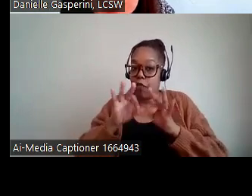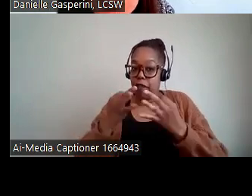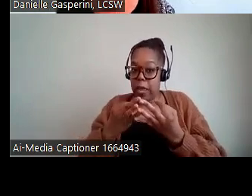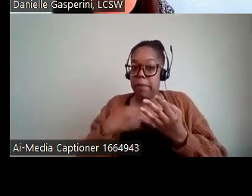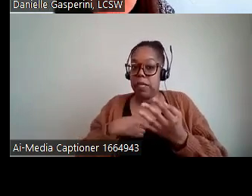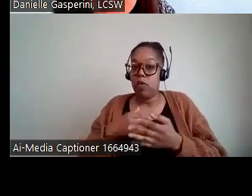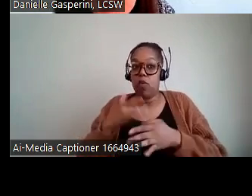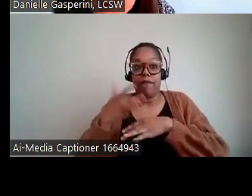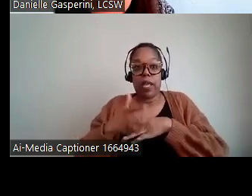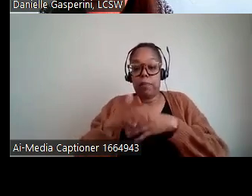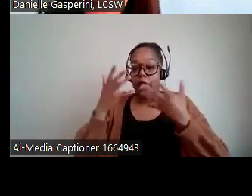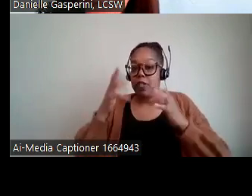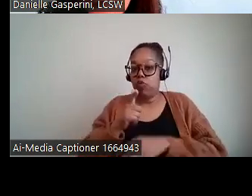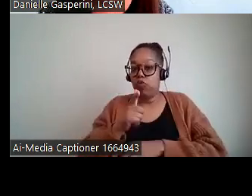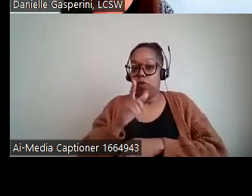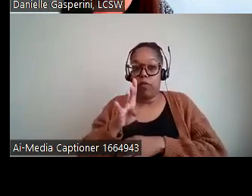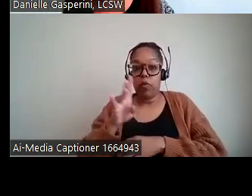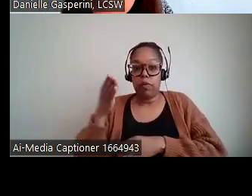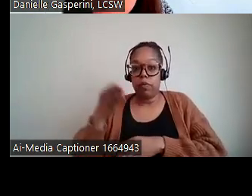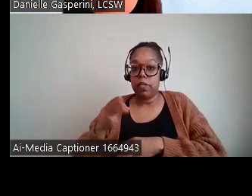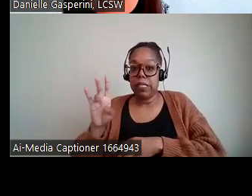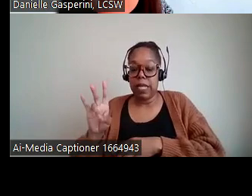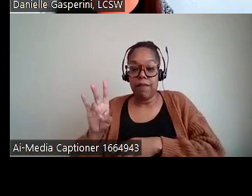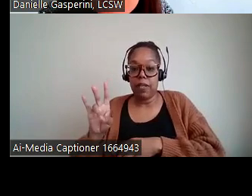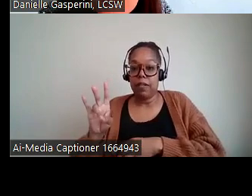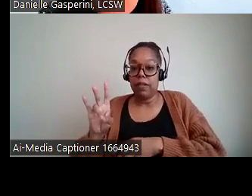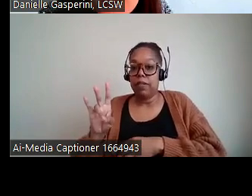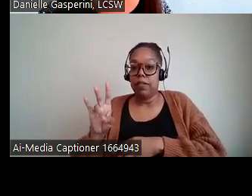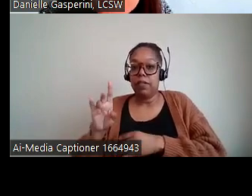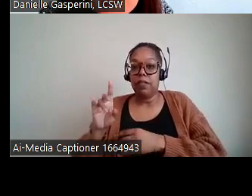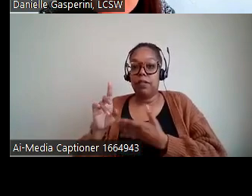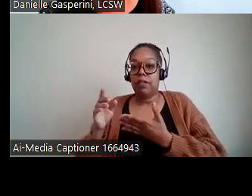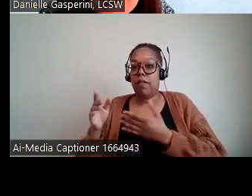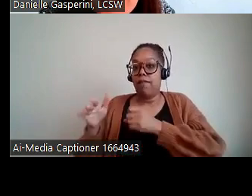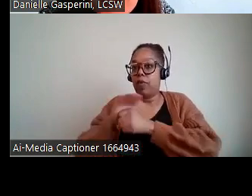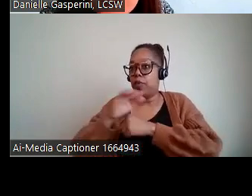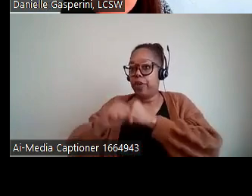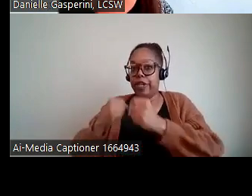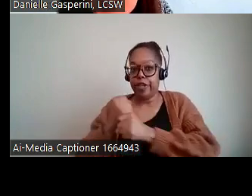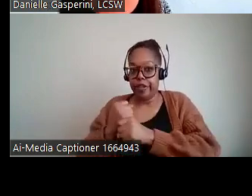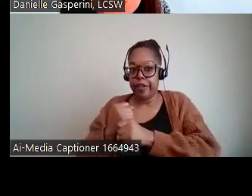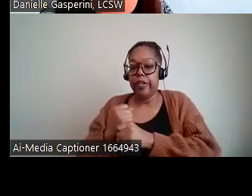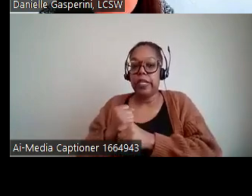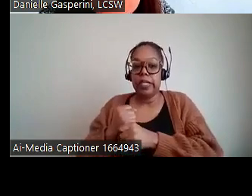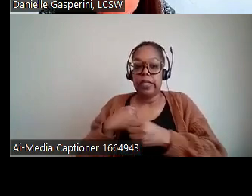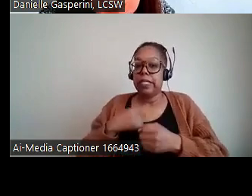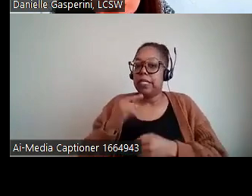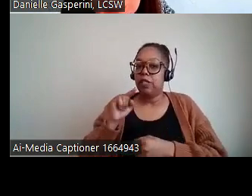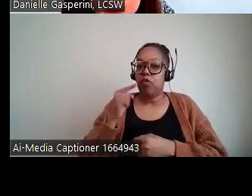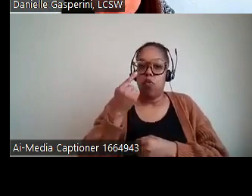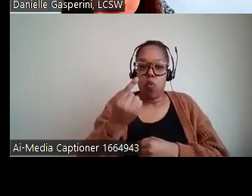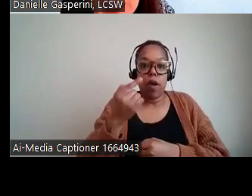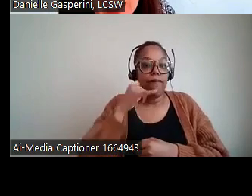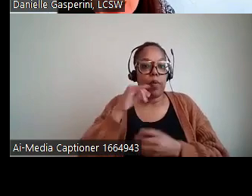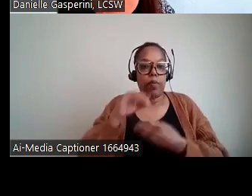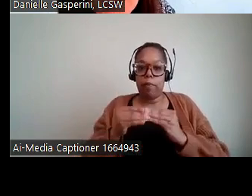state. So it's not like there's different numbers per regions that have to be memorized or anything like that or looked up. It's one